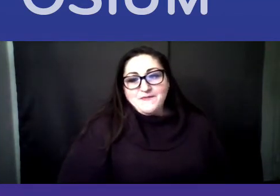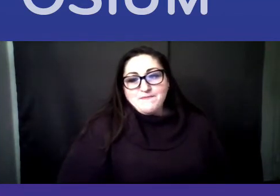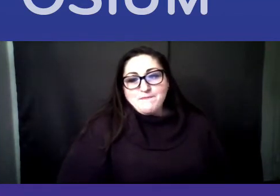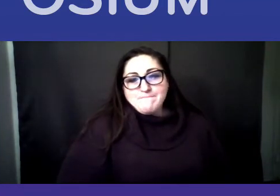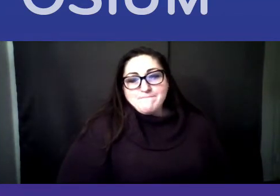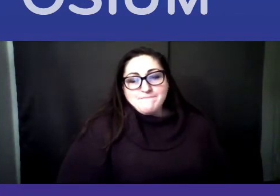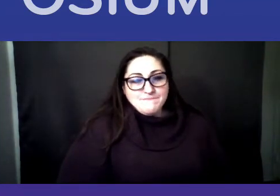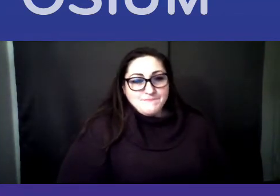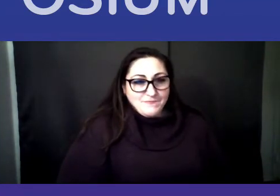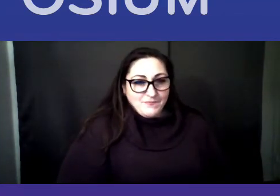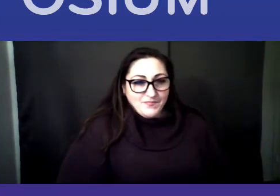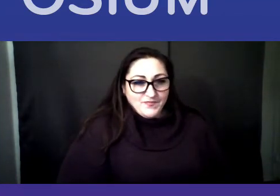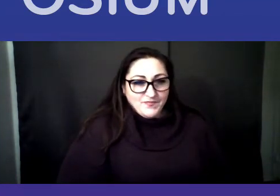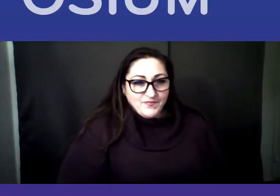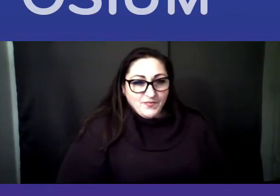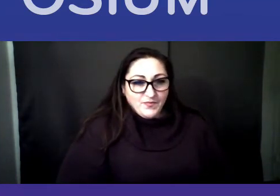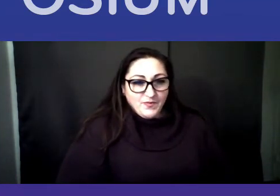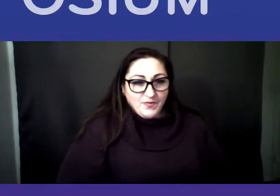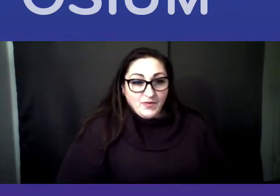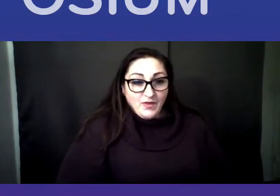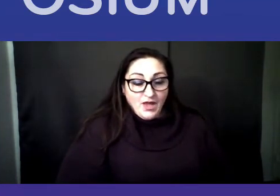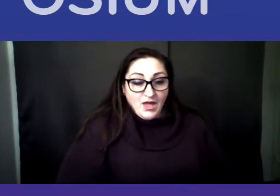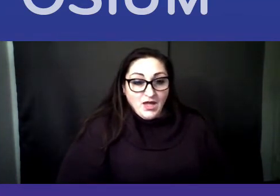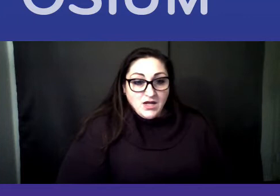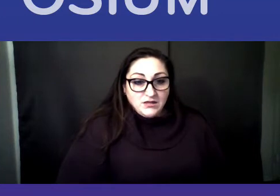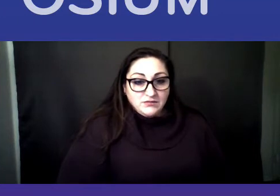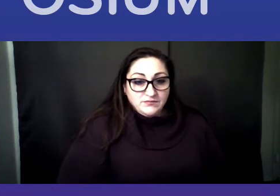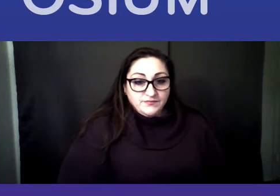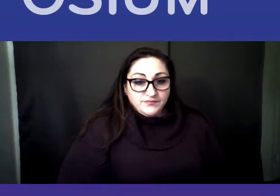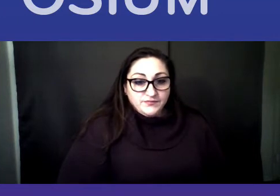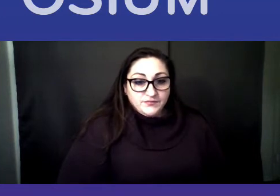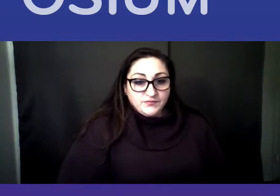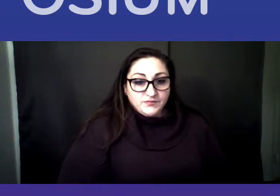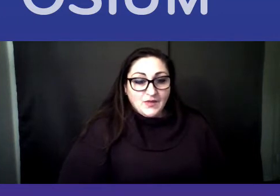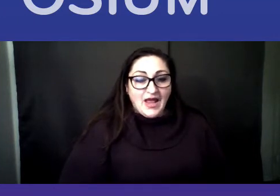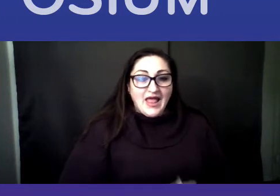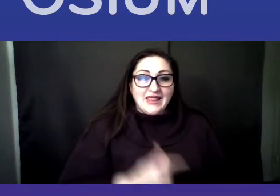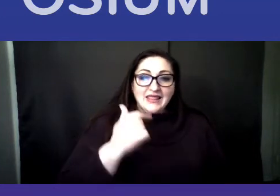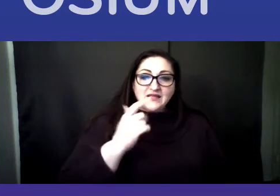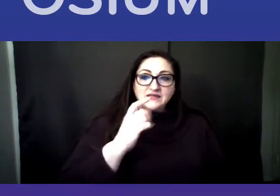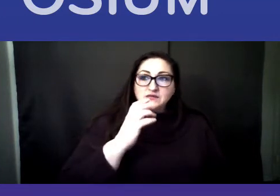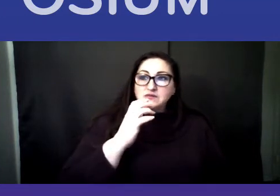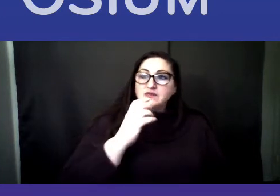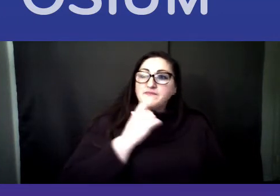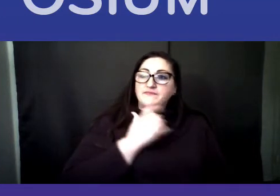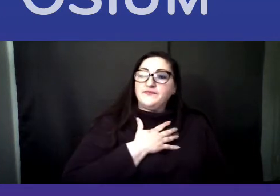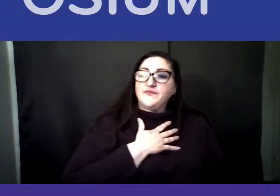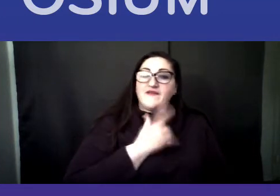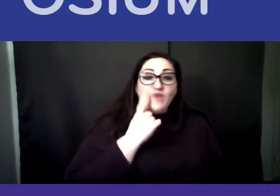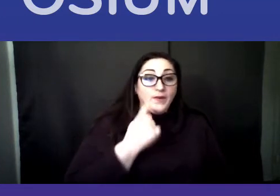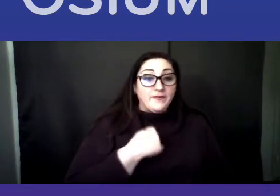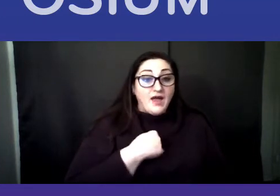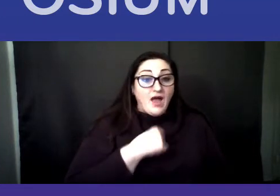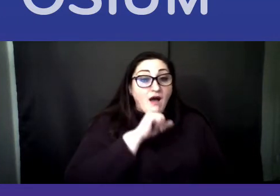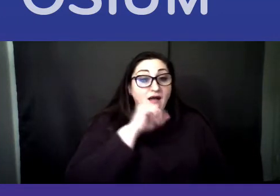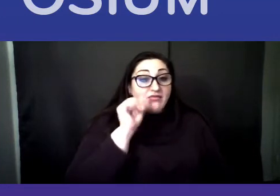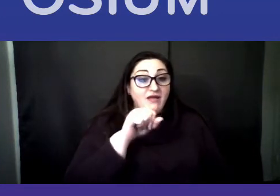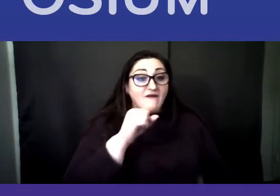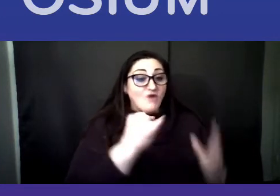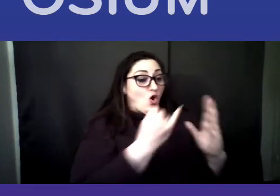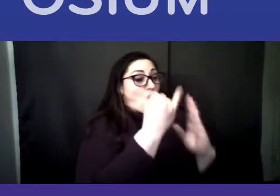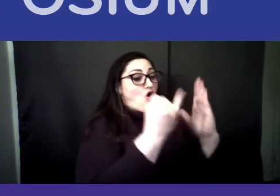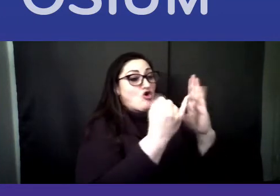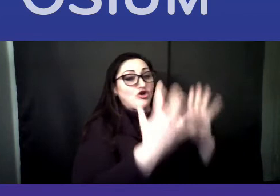For me, this may be a strange thing to say, but I've always loved artists more than art.